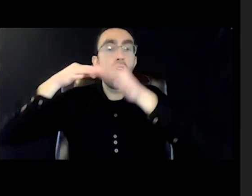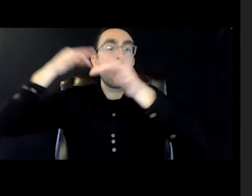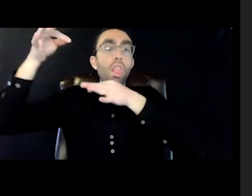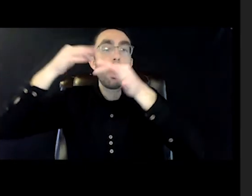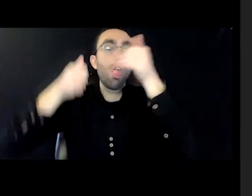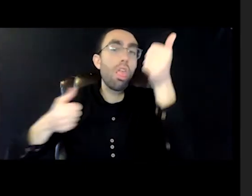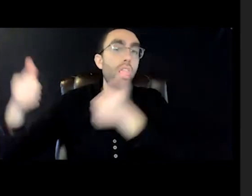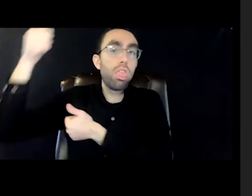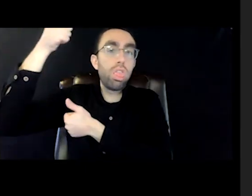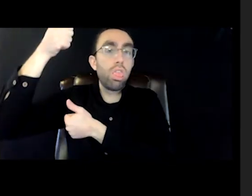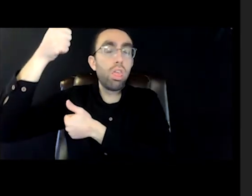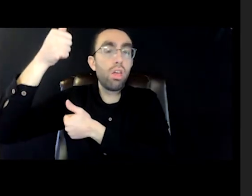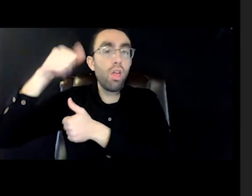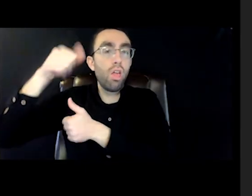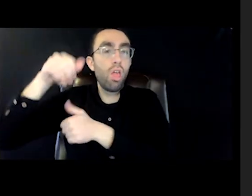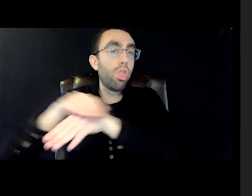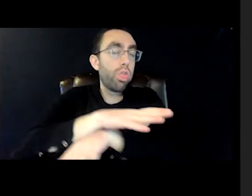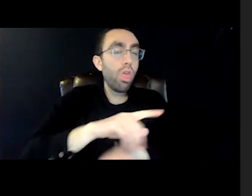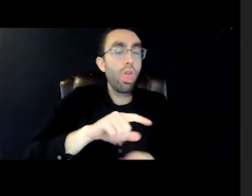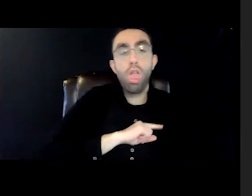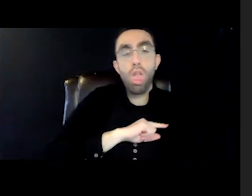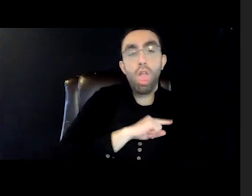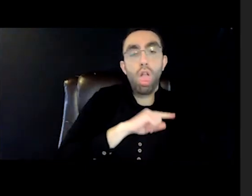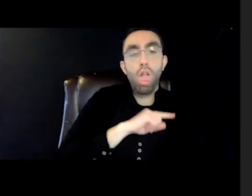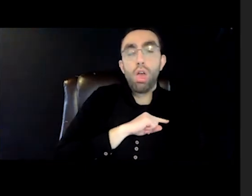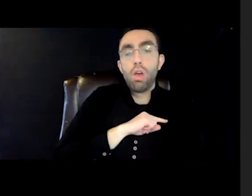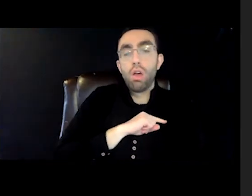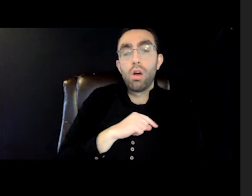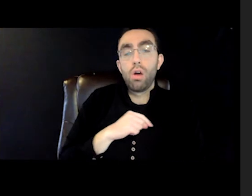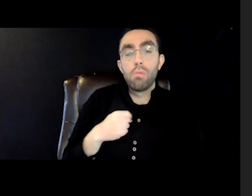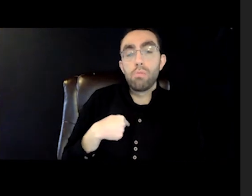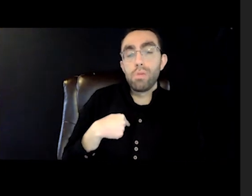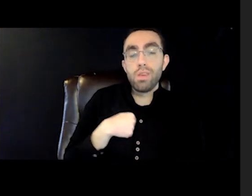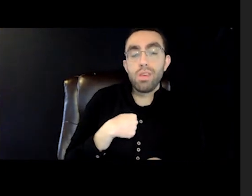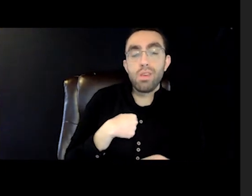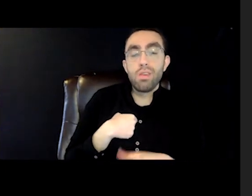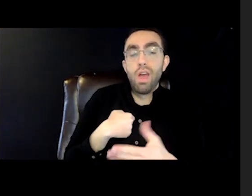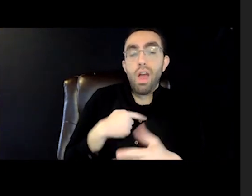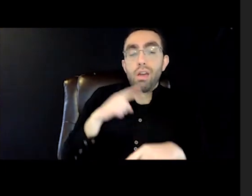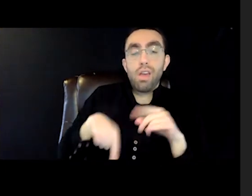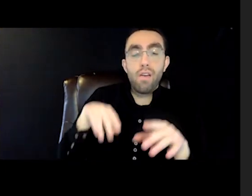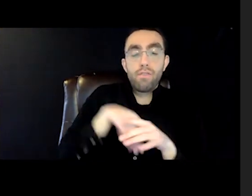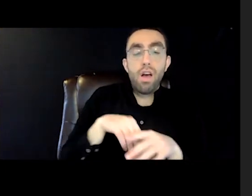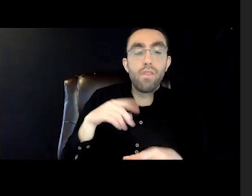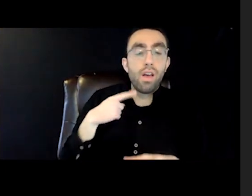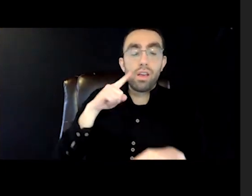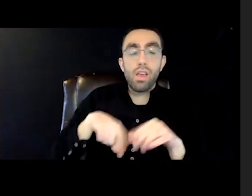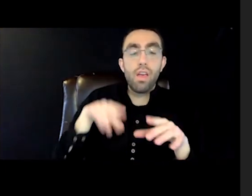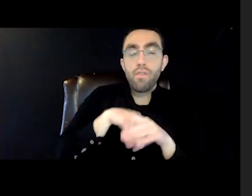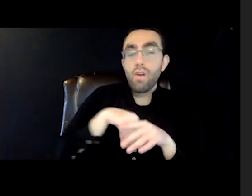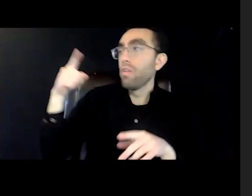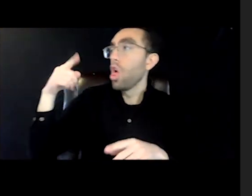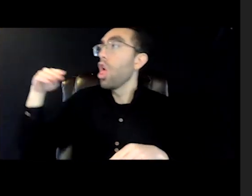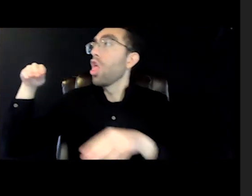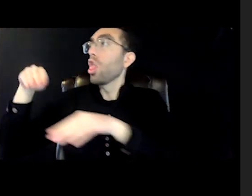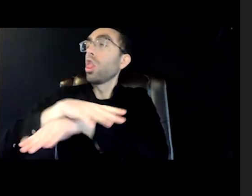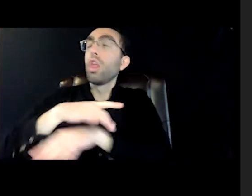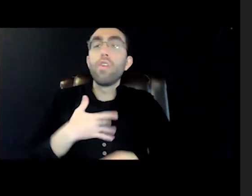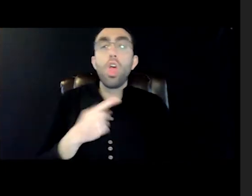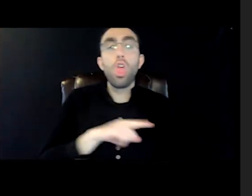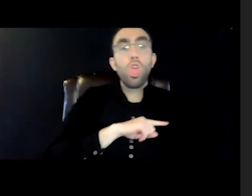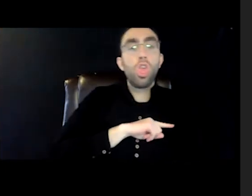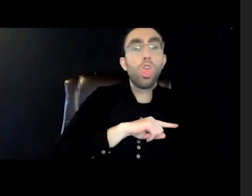isn't, I don't have enough to say to engage. And if you think about, like, for example, the Me Too movement,